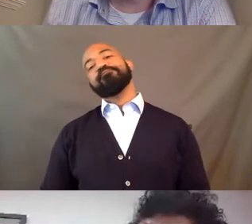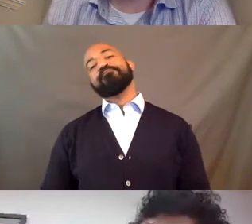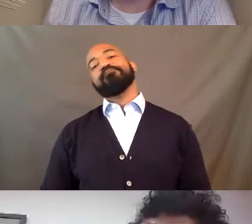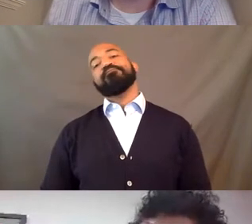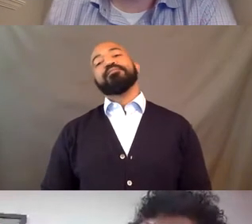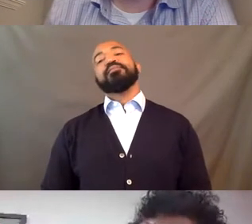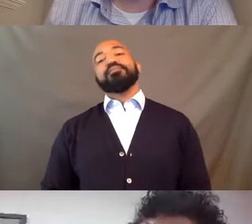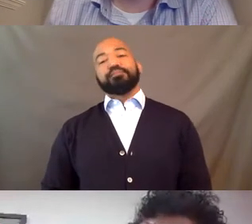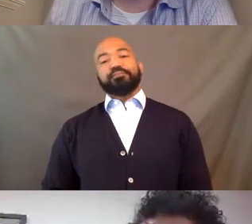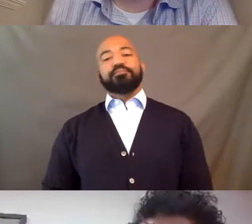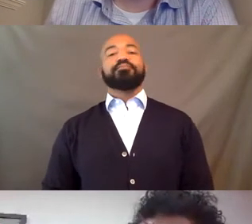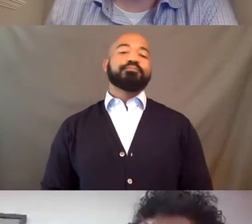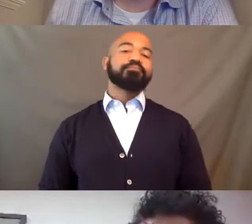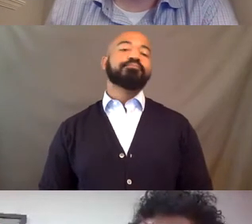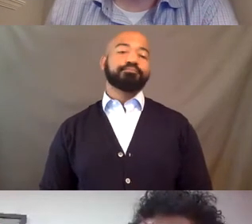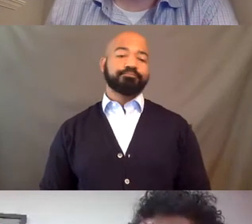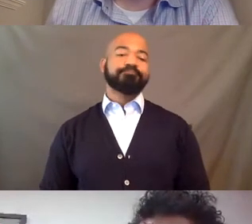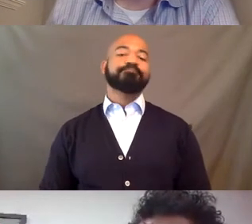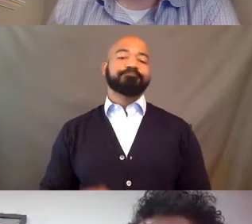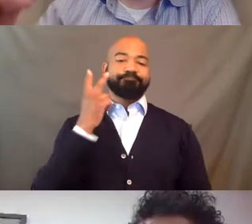Okay. All right.